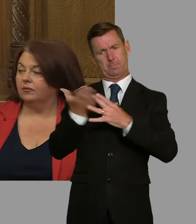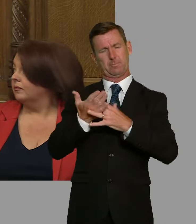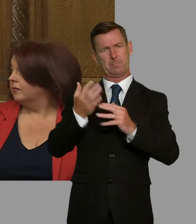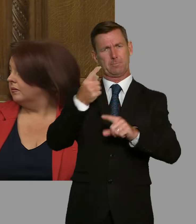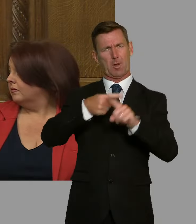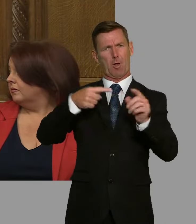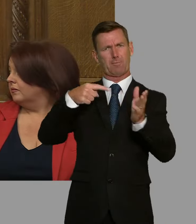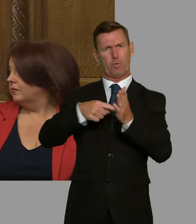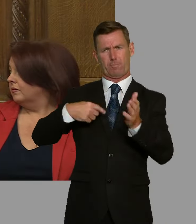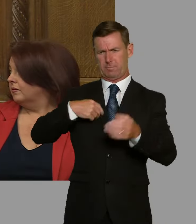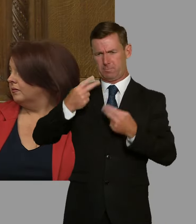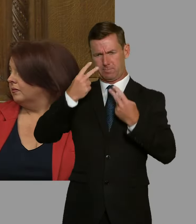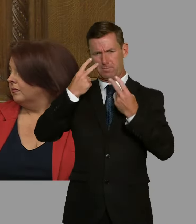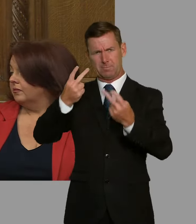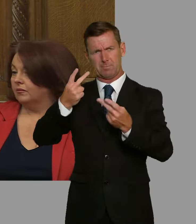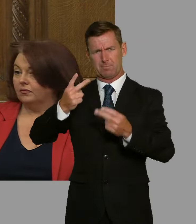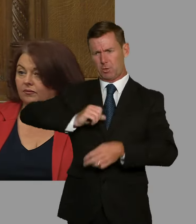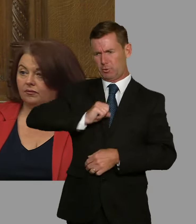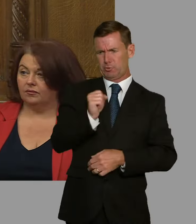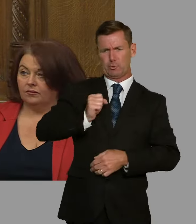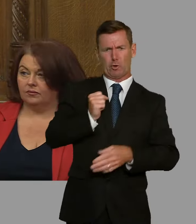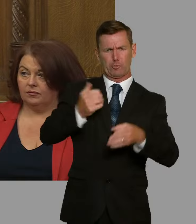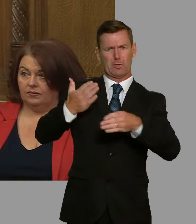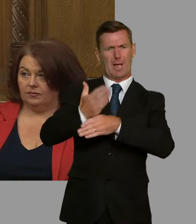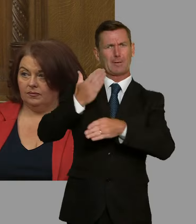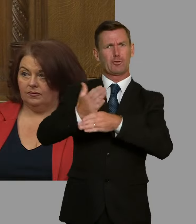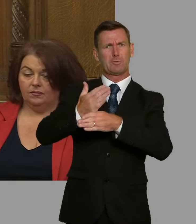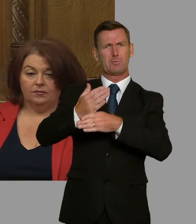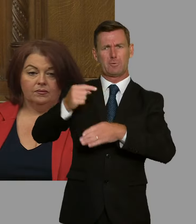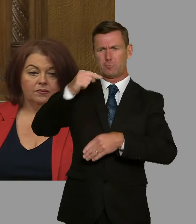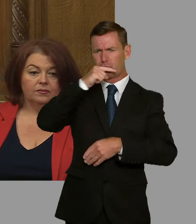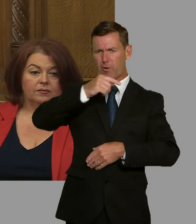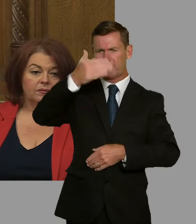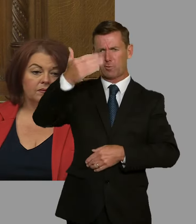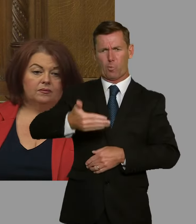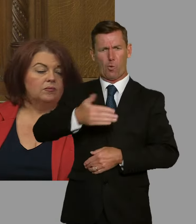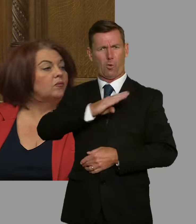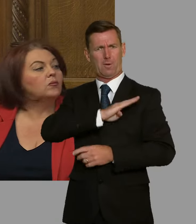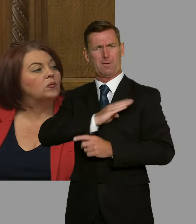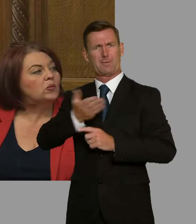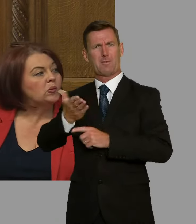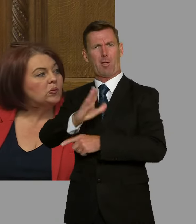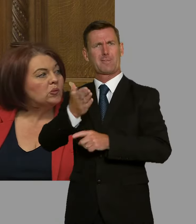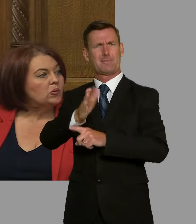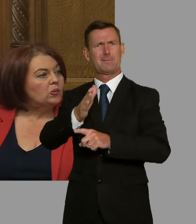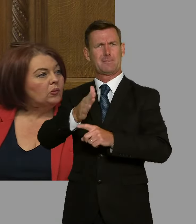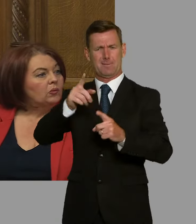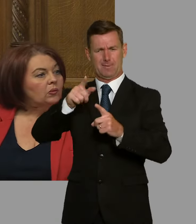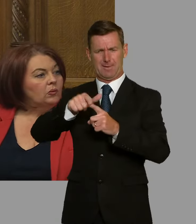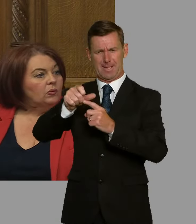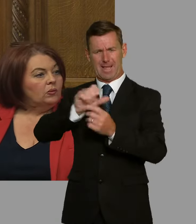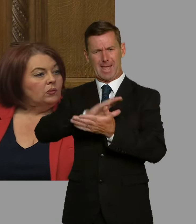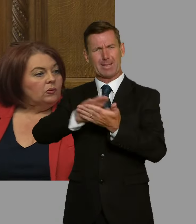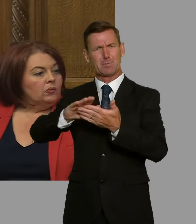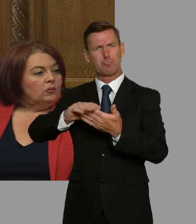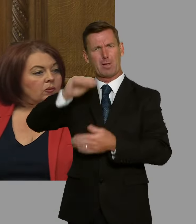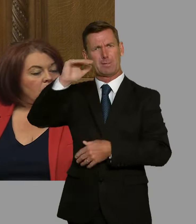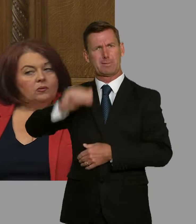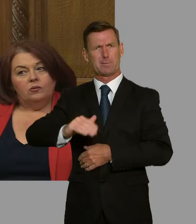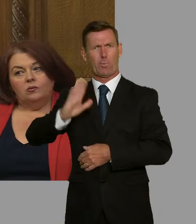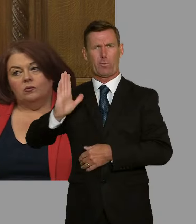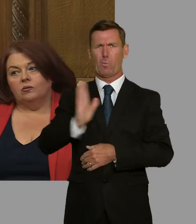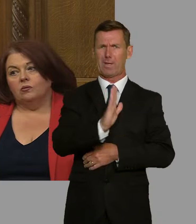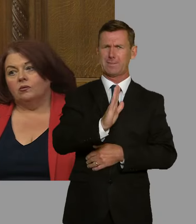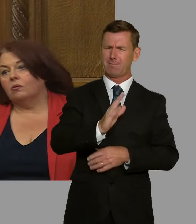in Edinburgh South West. It has operated for decades as a therapeutic horticultural centre supporting adults with mental health